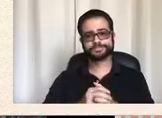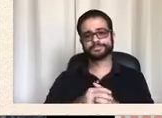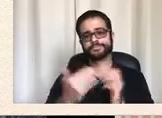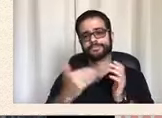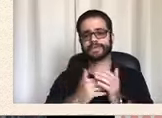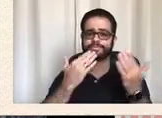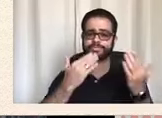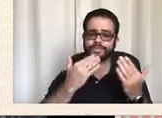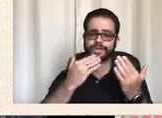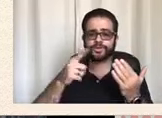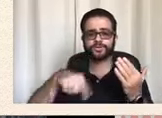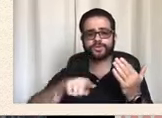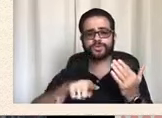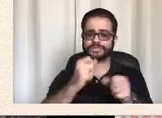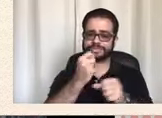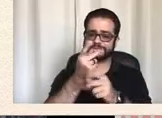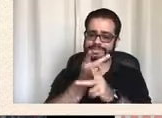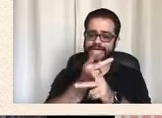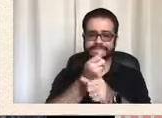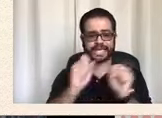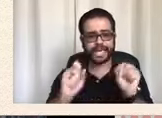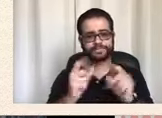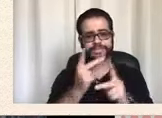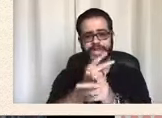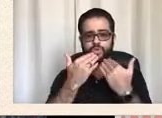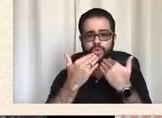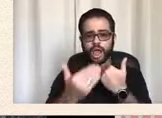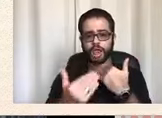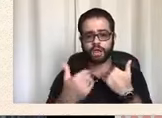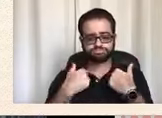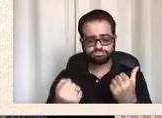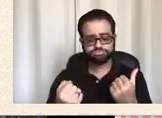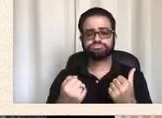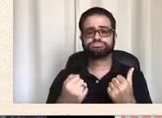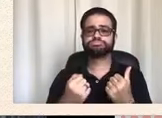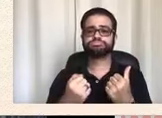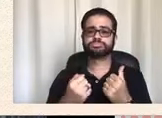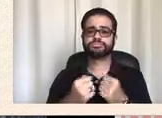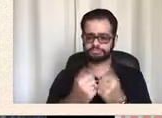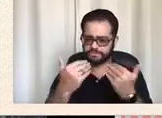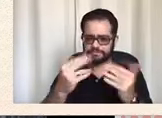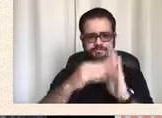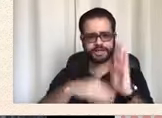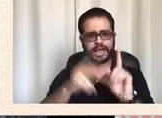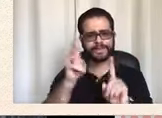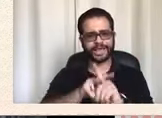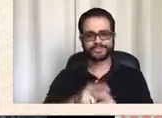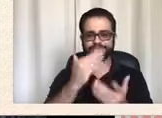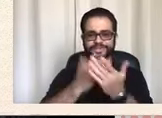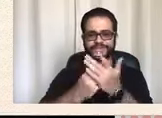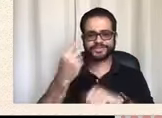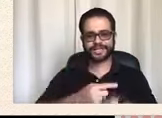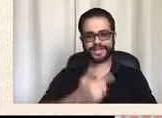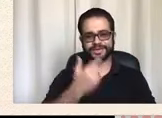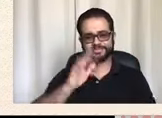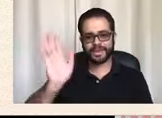guys. Stay safe, stay well, and fill out an application. Have a good one. Bye-bye.